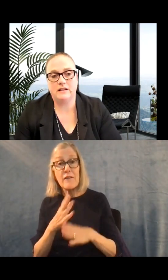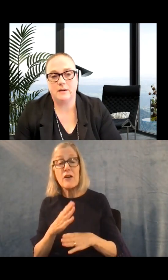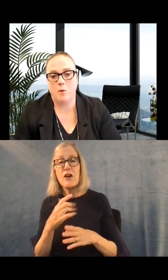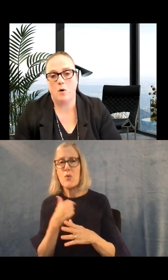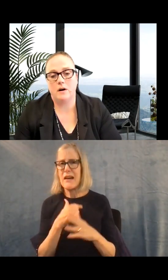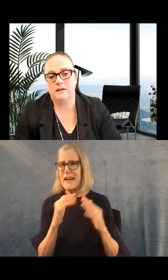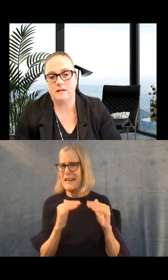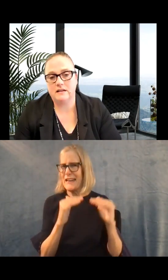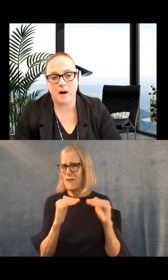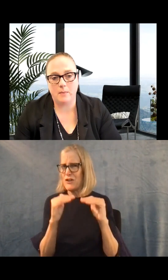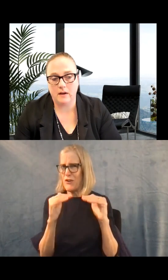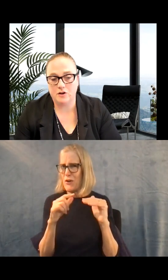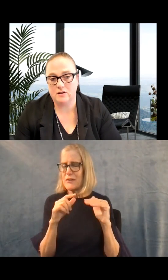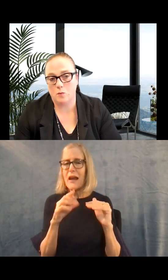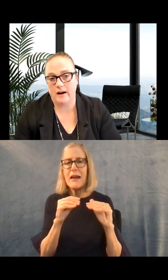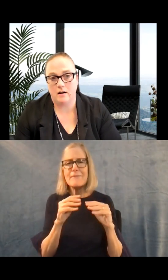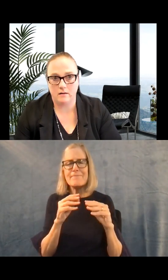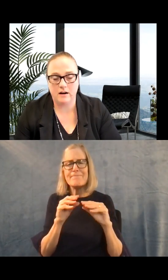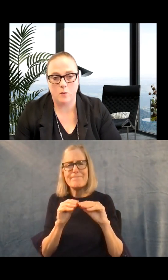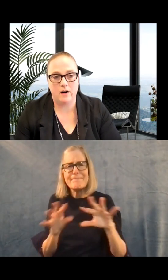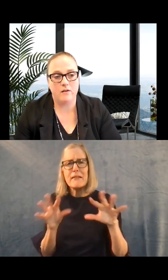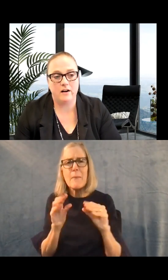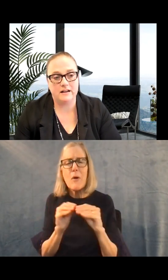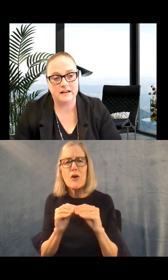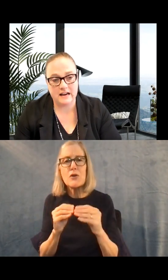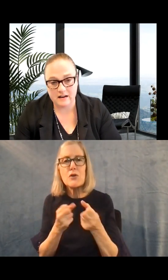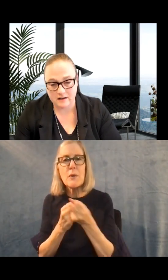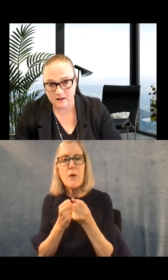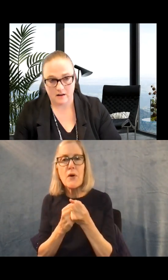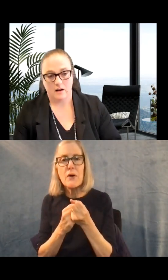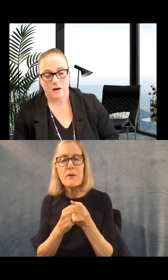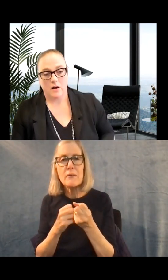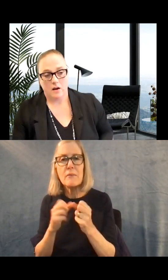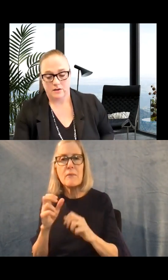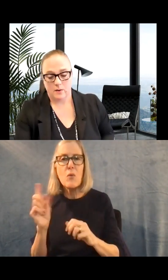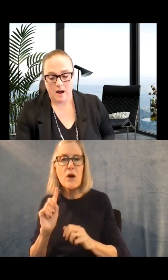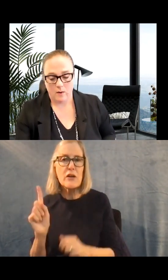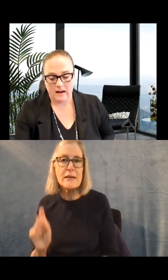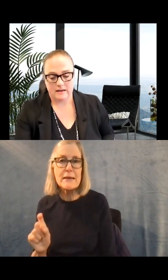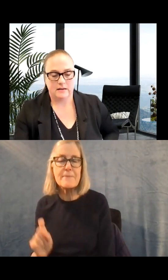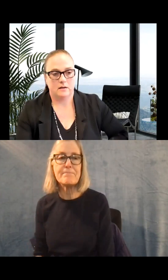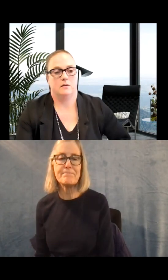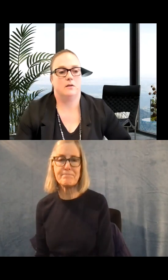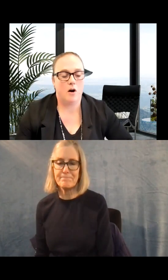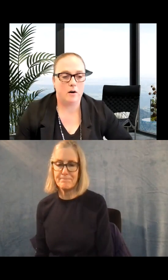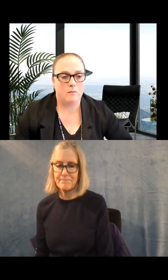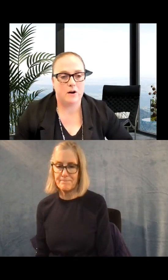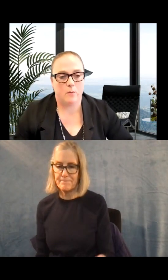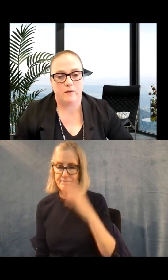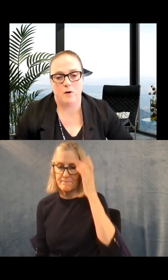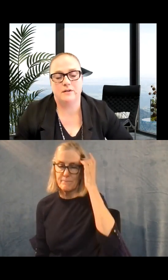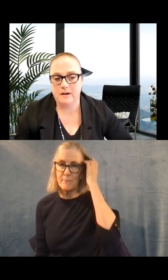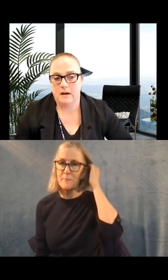further, really to support these populations where there is a need. So how do we get